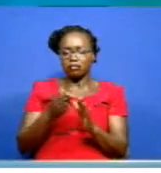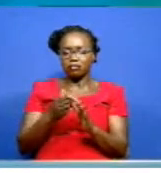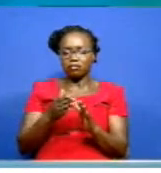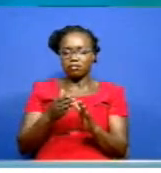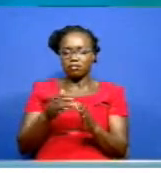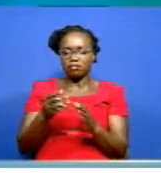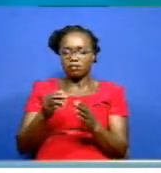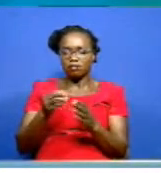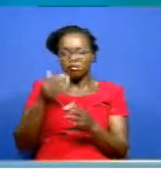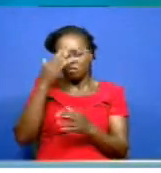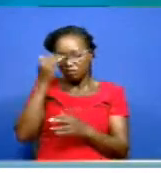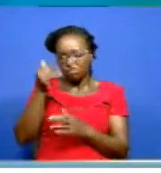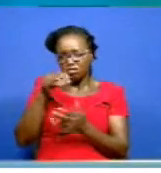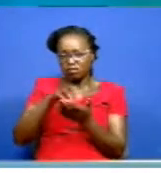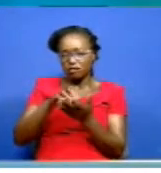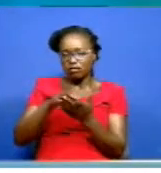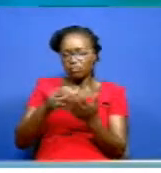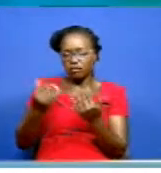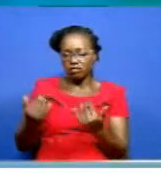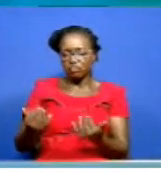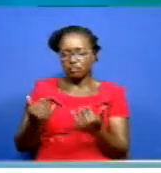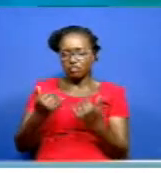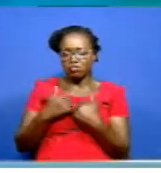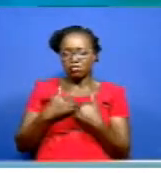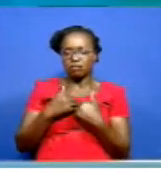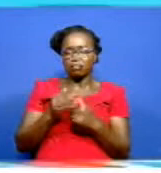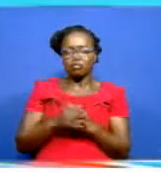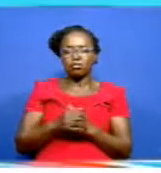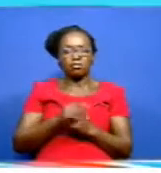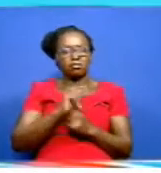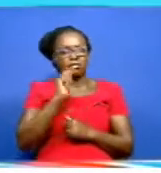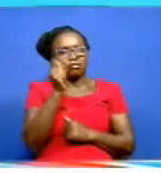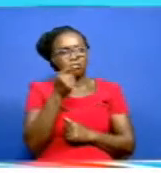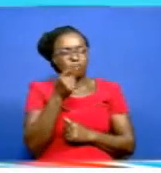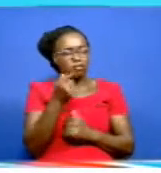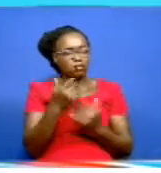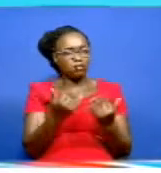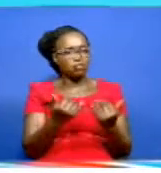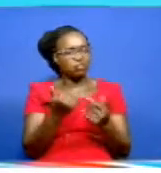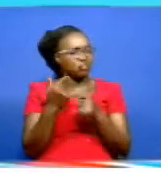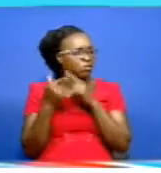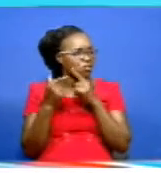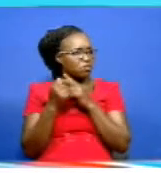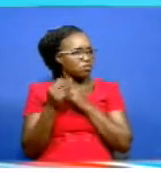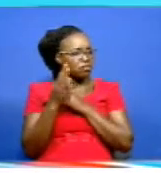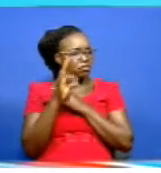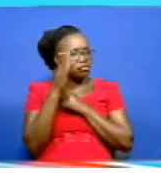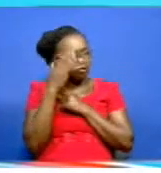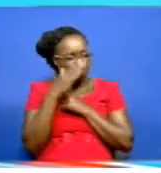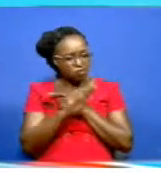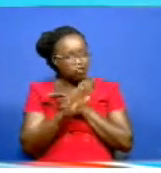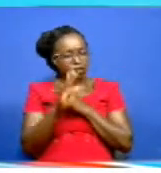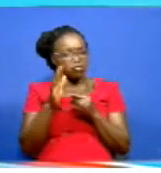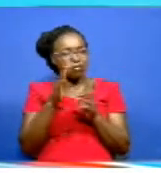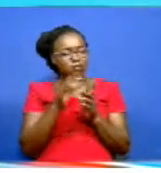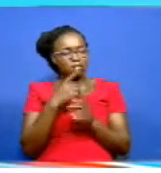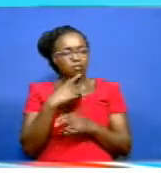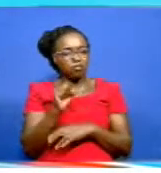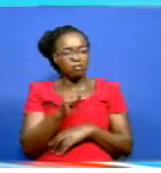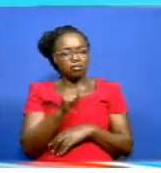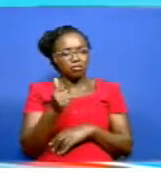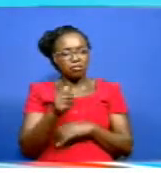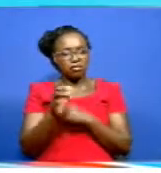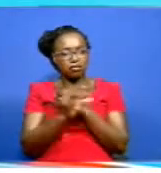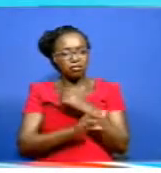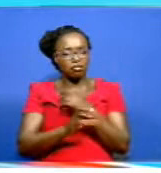because of the situations we are in currently. Yeah. Kenya is currently experiencing the third wave, and so other